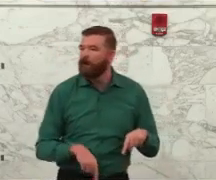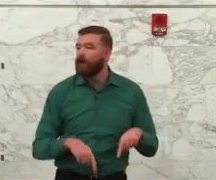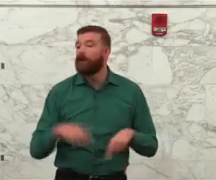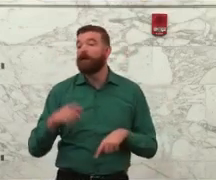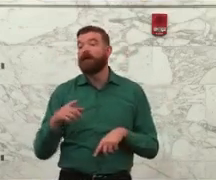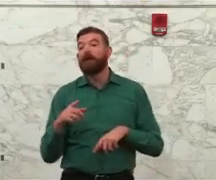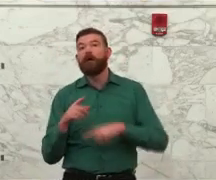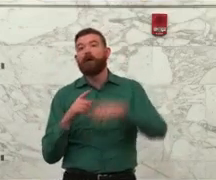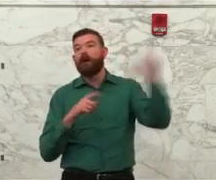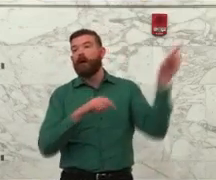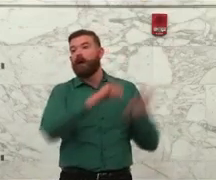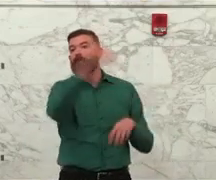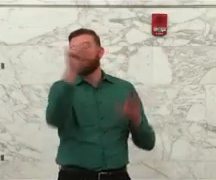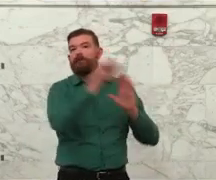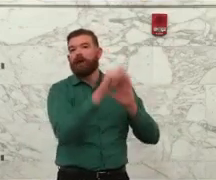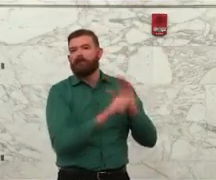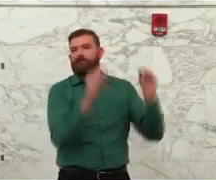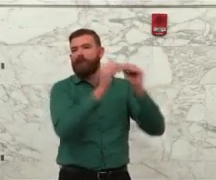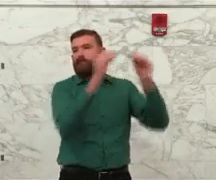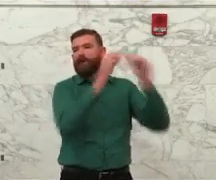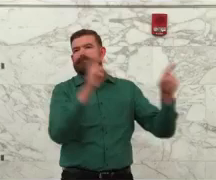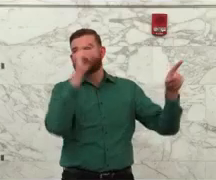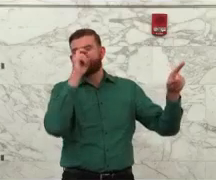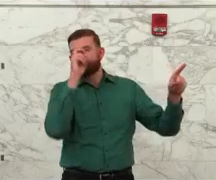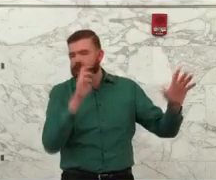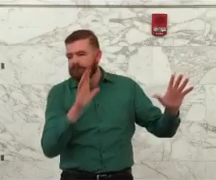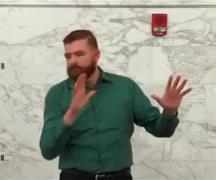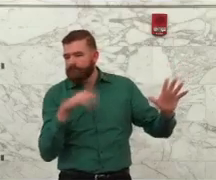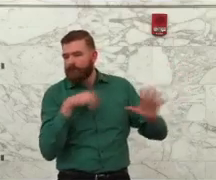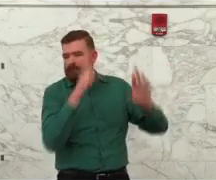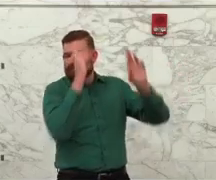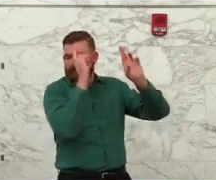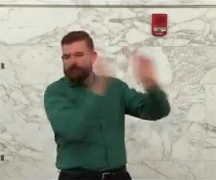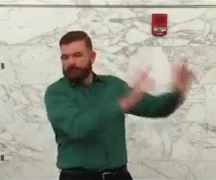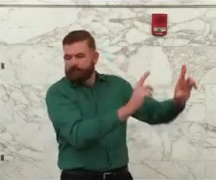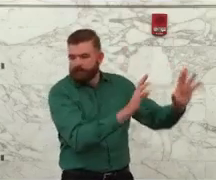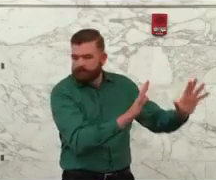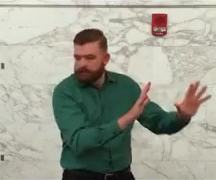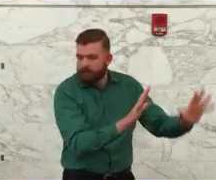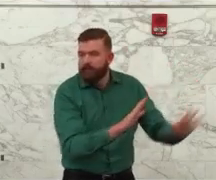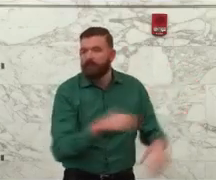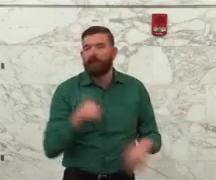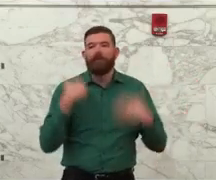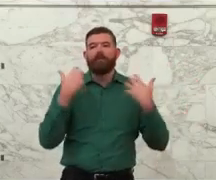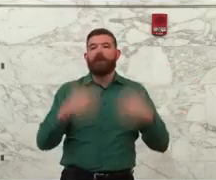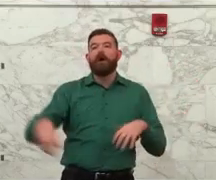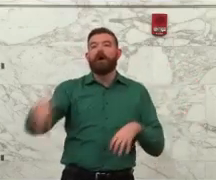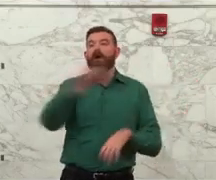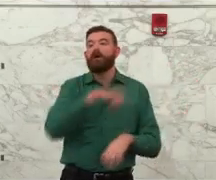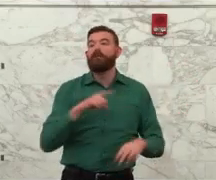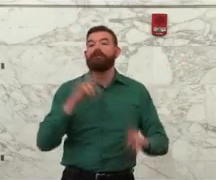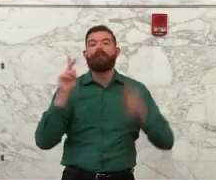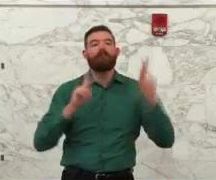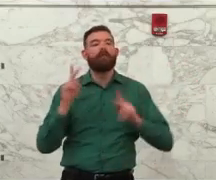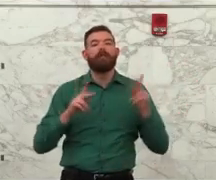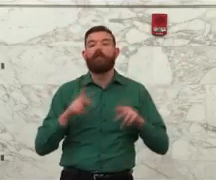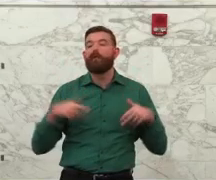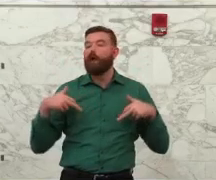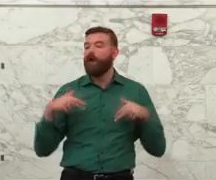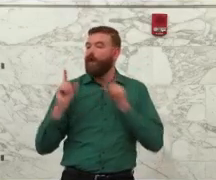where we tip our cap to the intentions, but we cannot see people walking right beside each other, business as